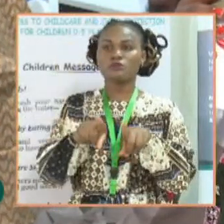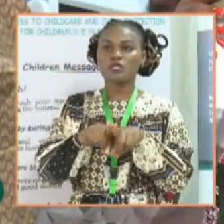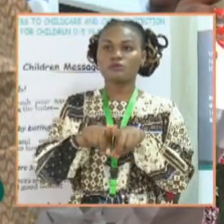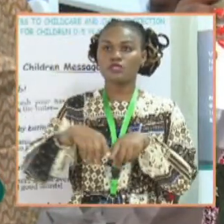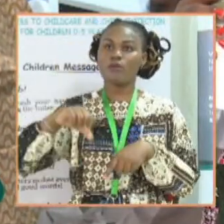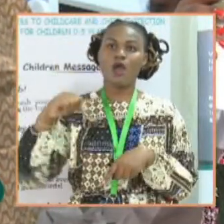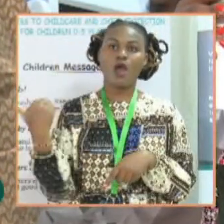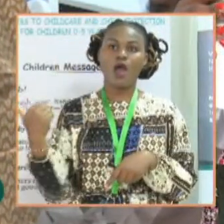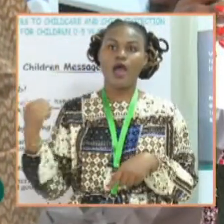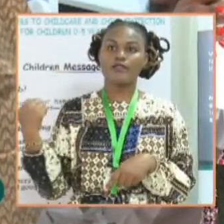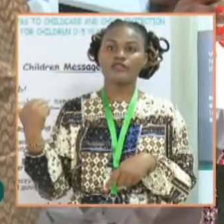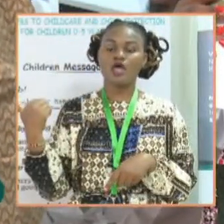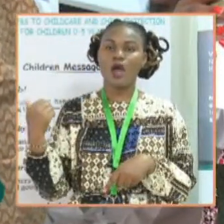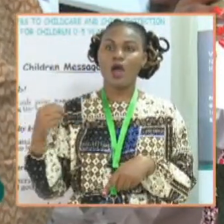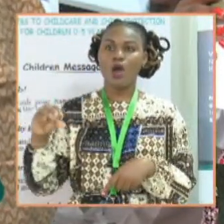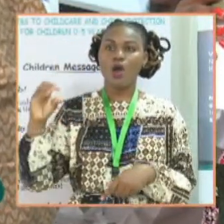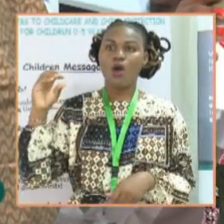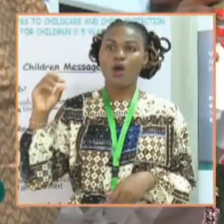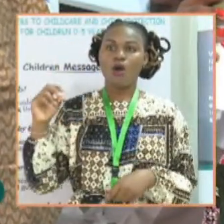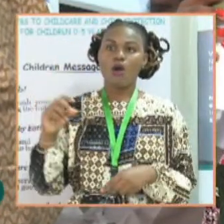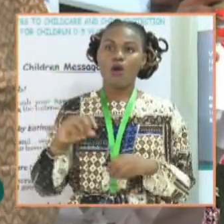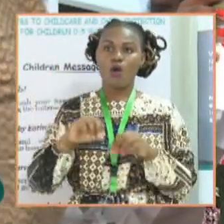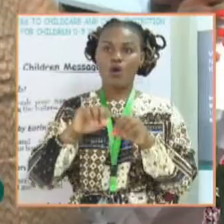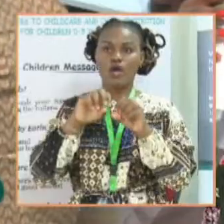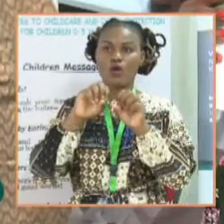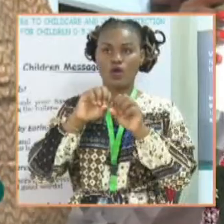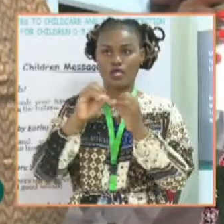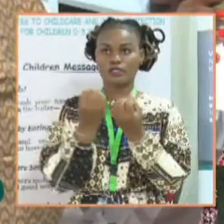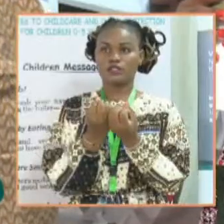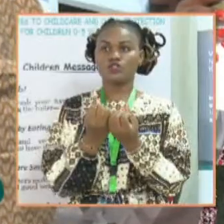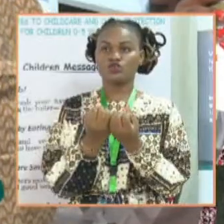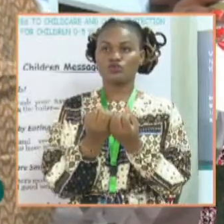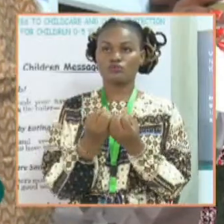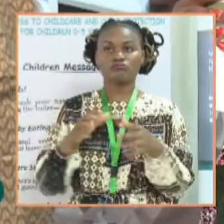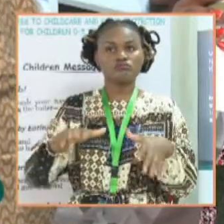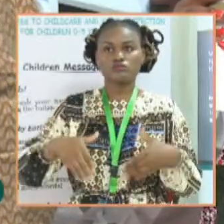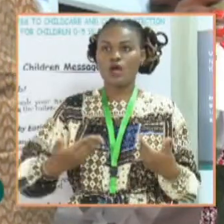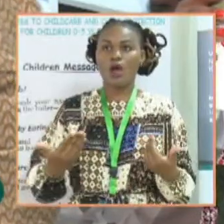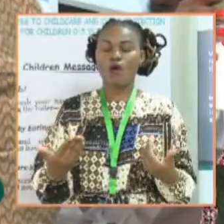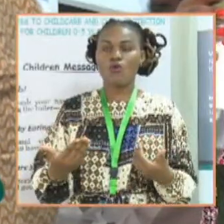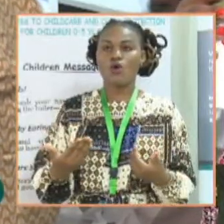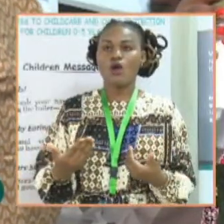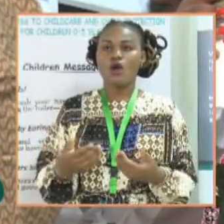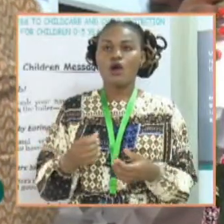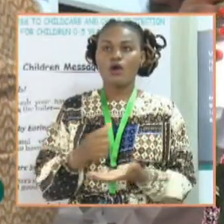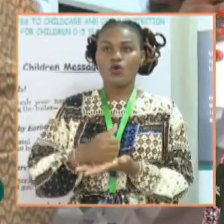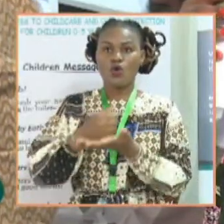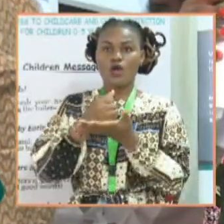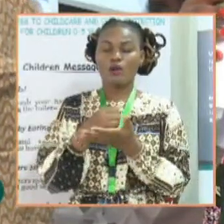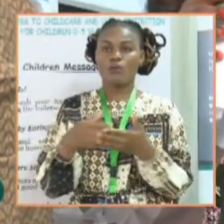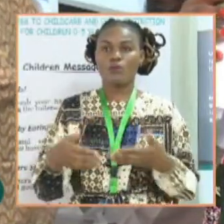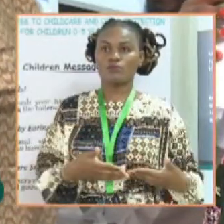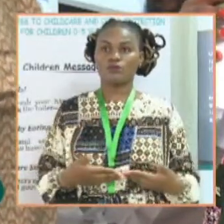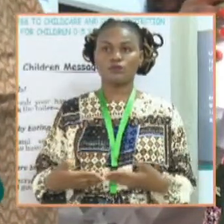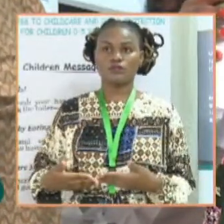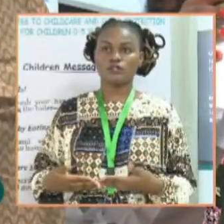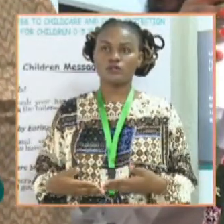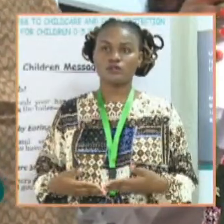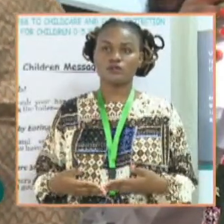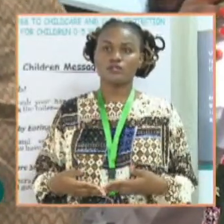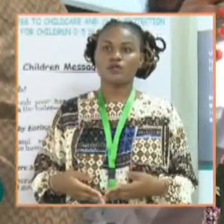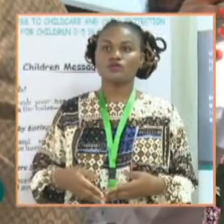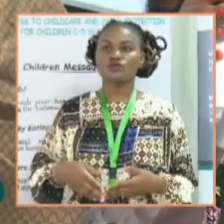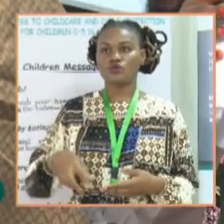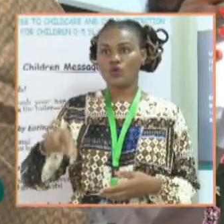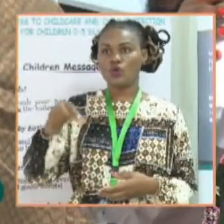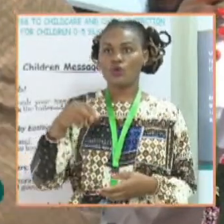thing here, if the child is at the center of everything, and the child is at the center of our lives, we seem to be talking about